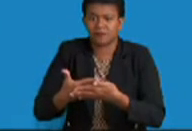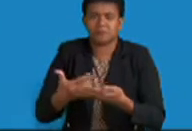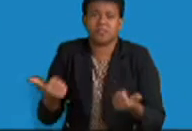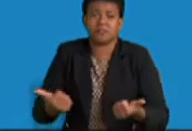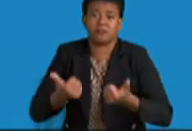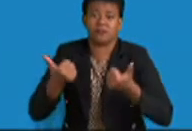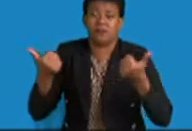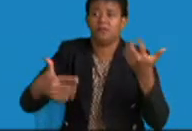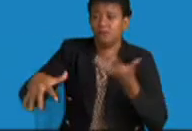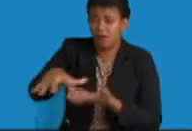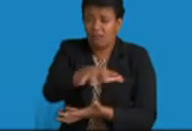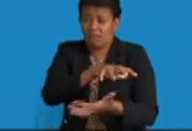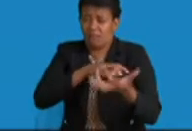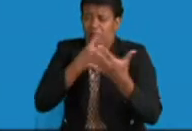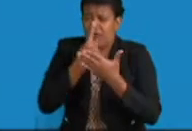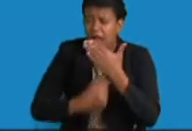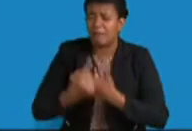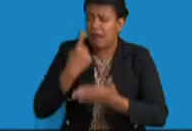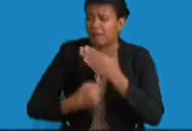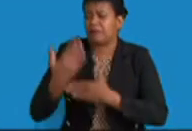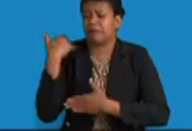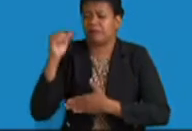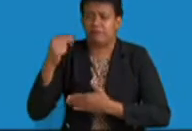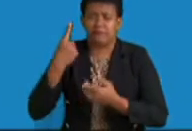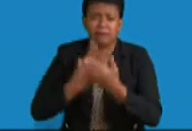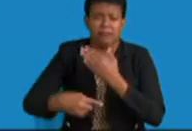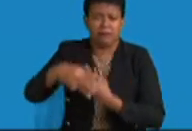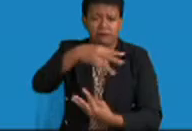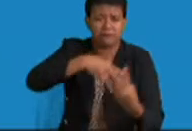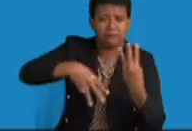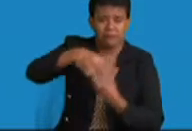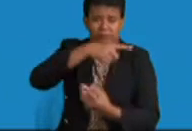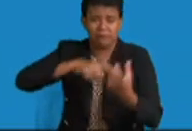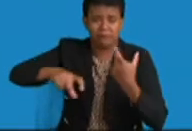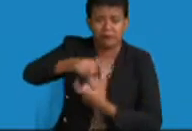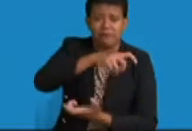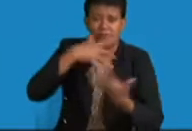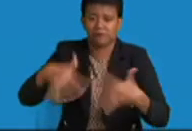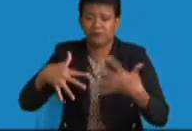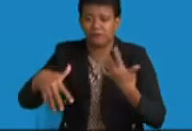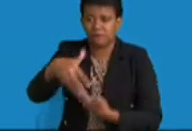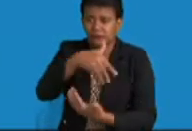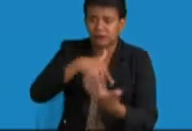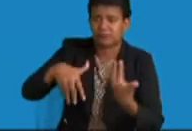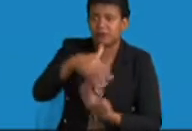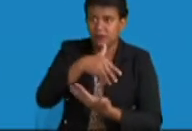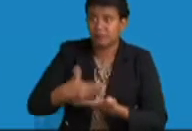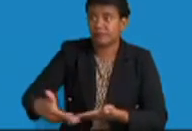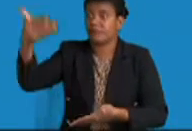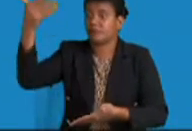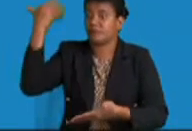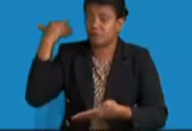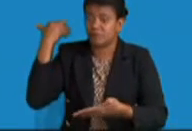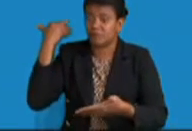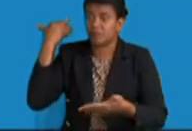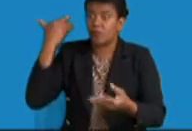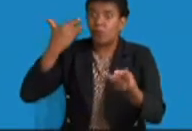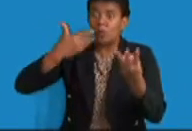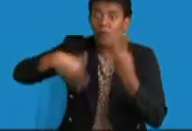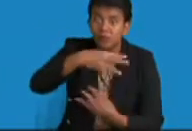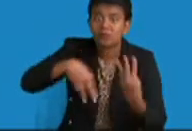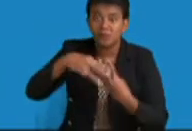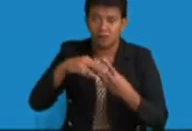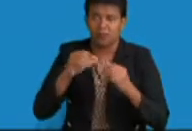disasters. A year on, after the aftershocks of the severity of tropical cyclone Winston is